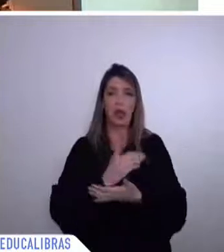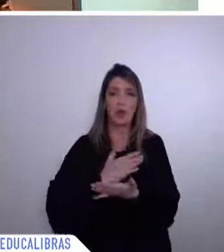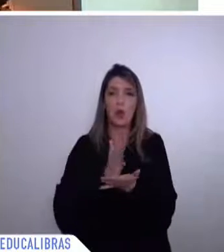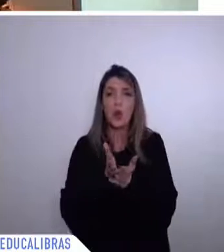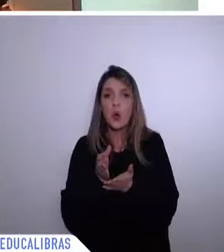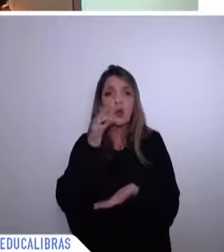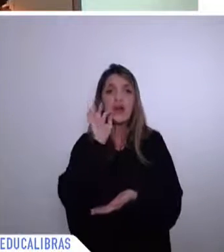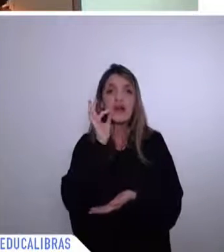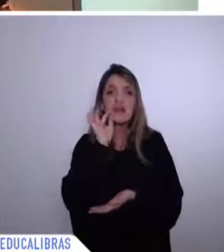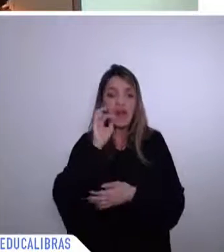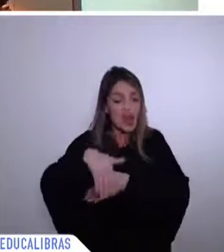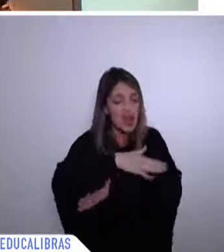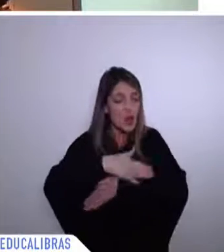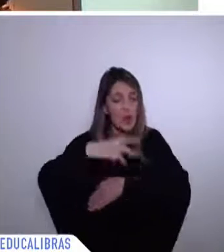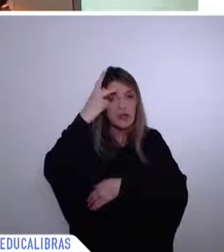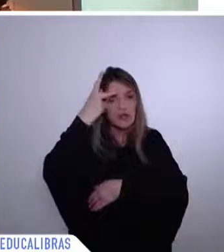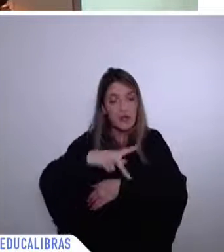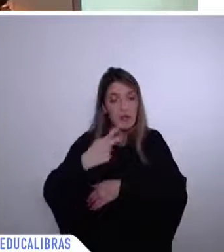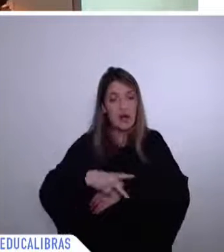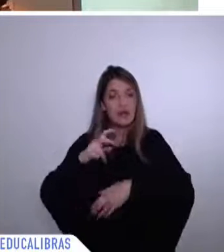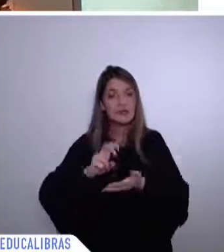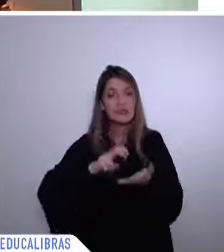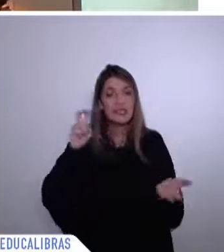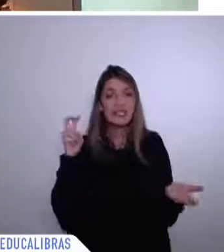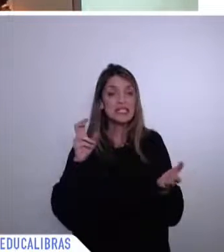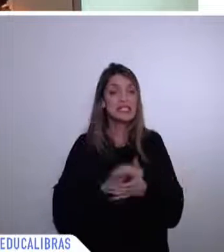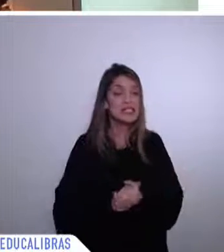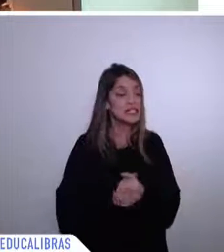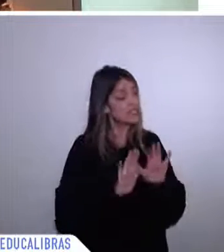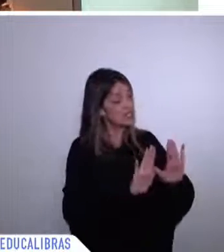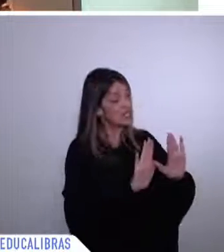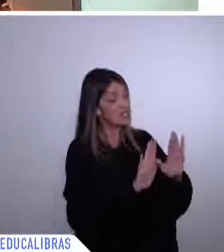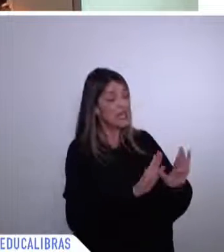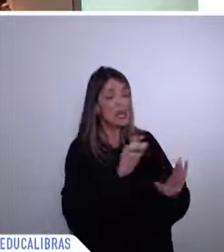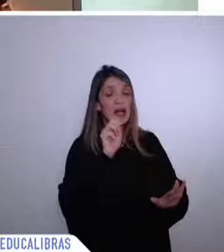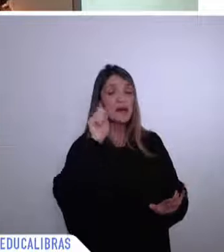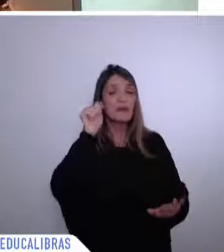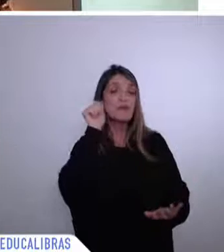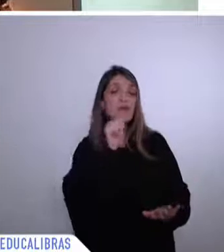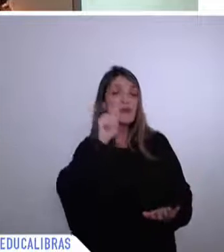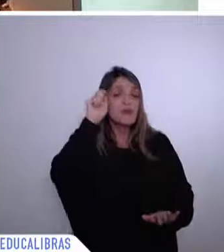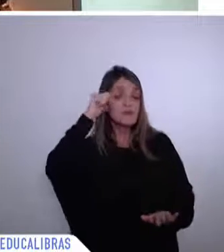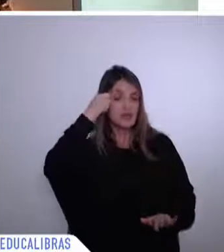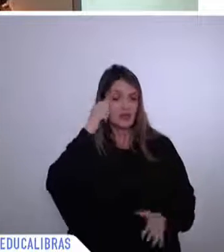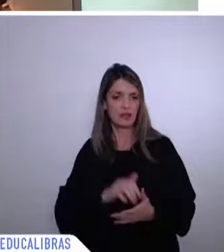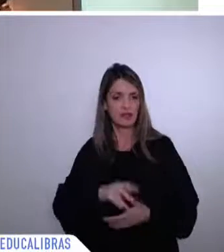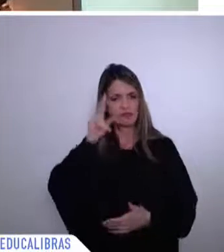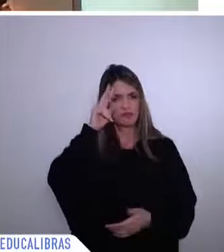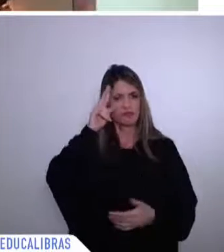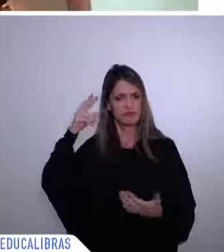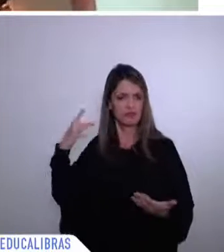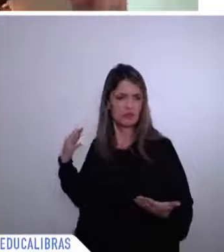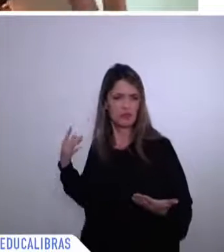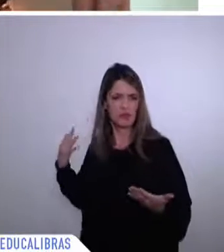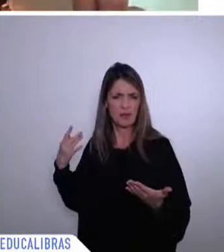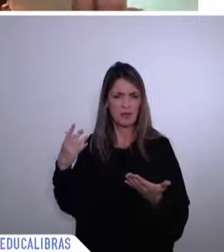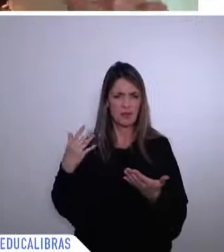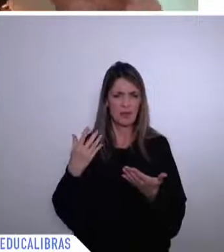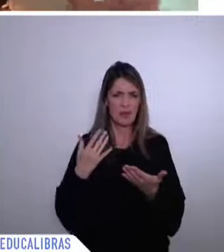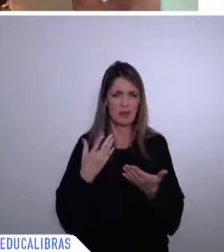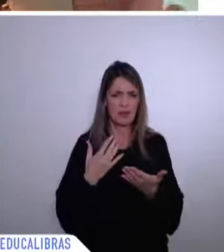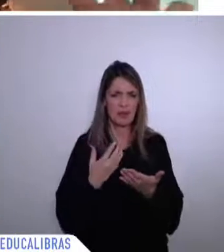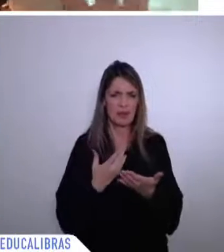are the washing women, the confectioners,